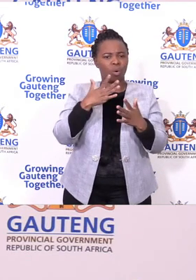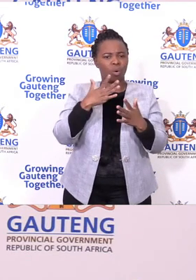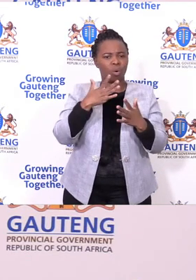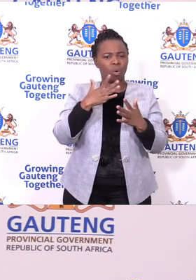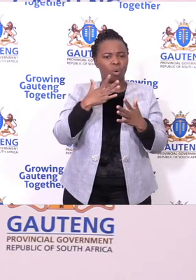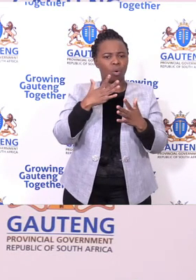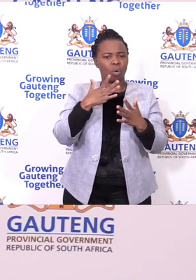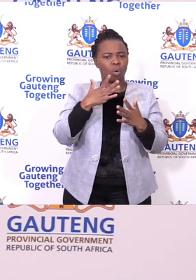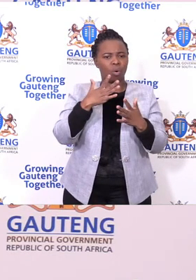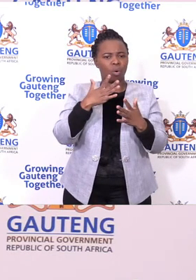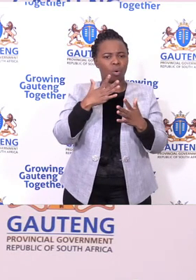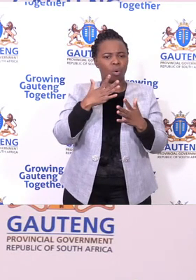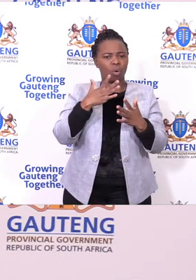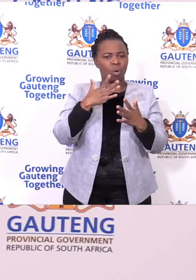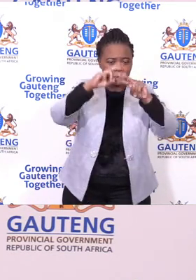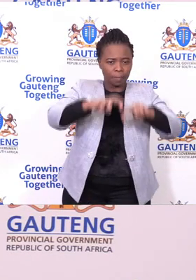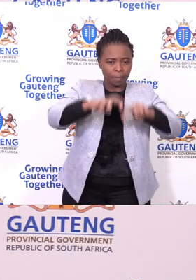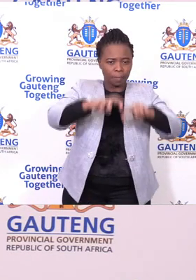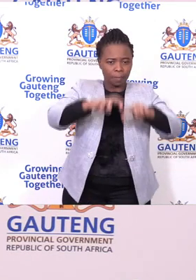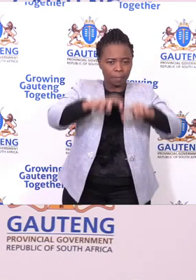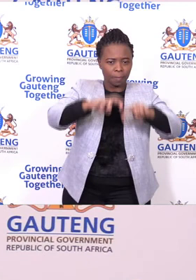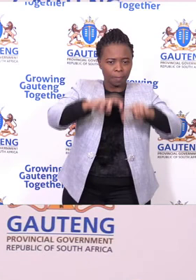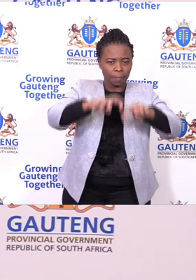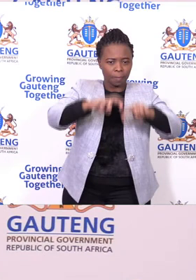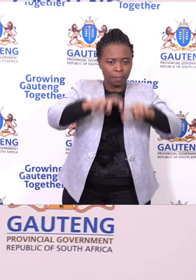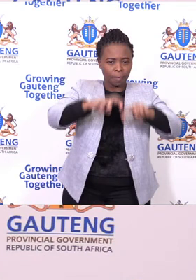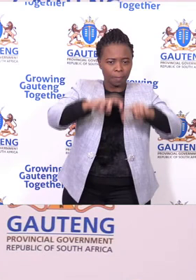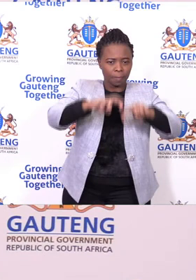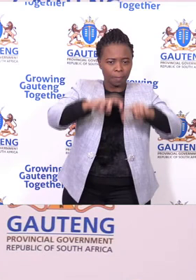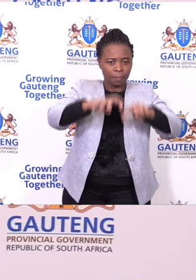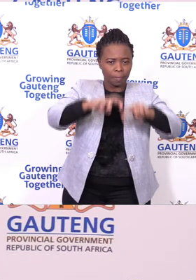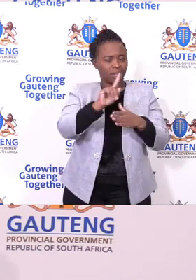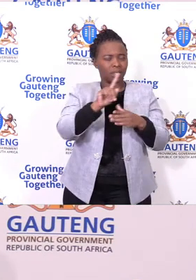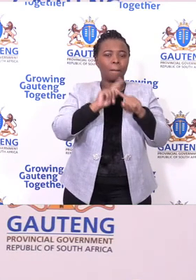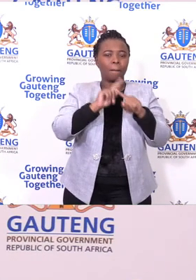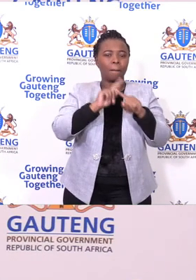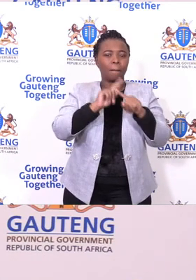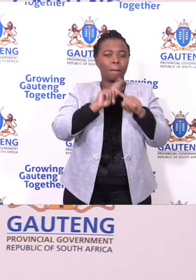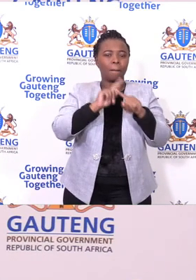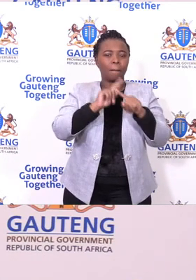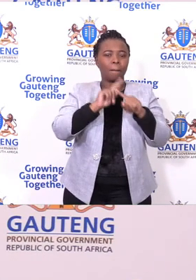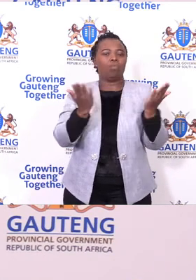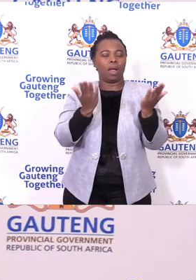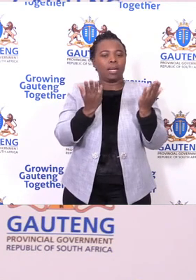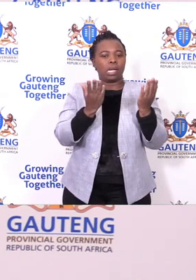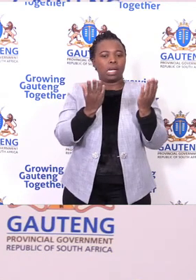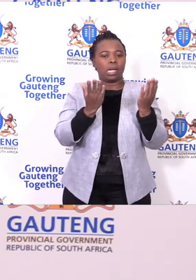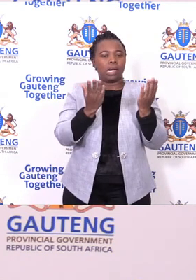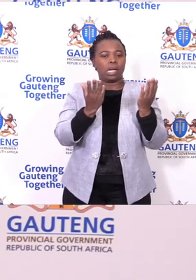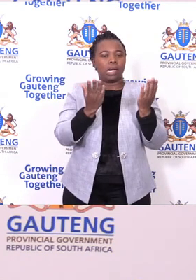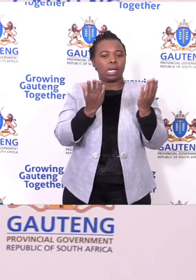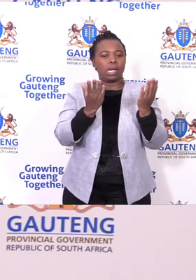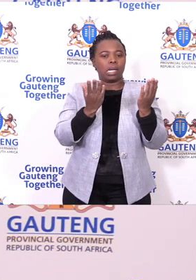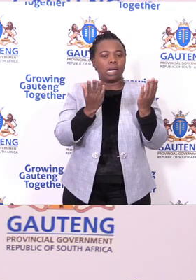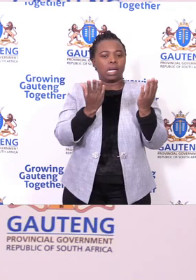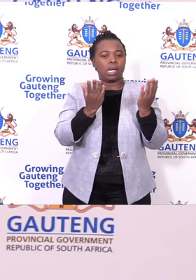that we can also unpack it and understand what the cause. But generally, I think the statistics that the MEC have shared with us,